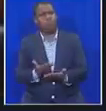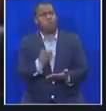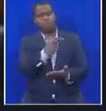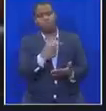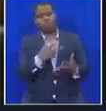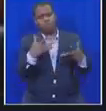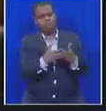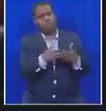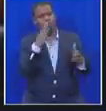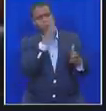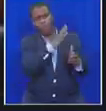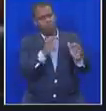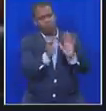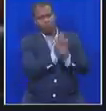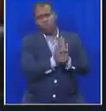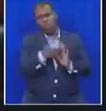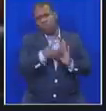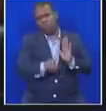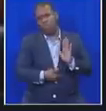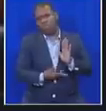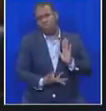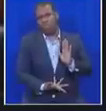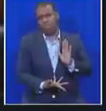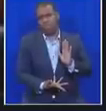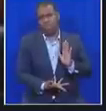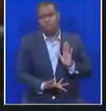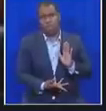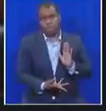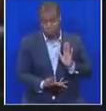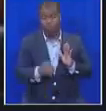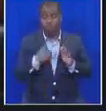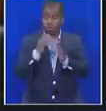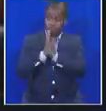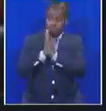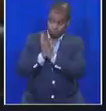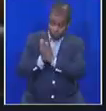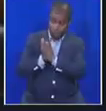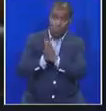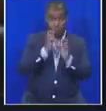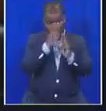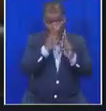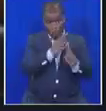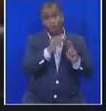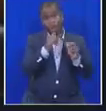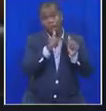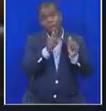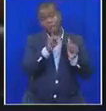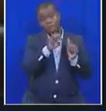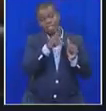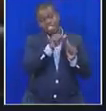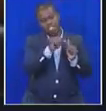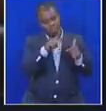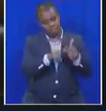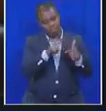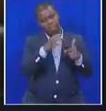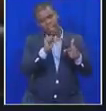saying, and I would like to appeal to Honourable Madisha to take your seat, as well as Honourable